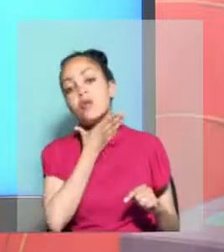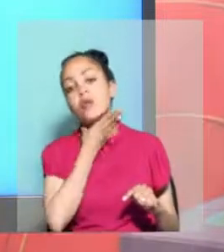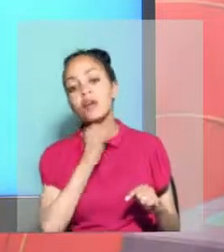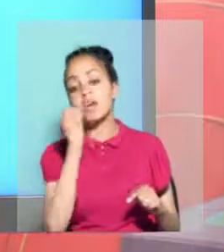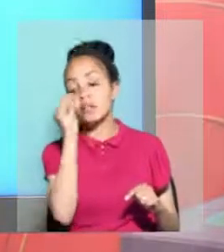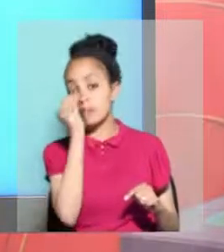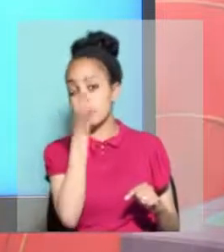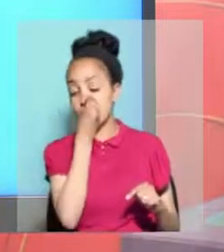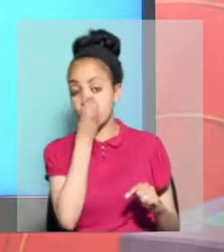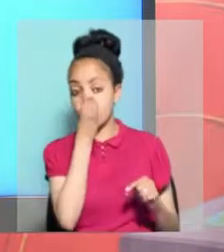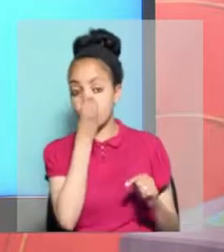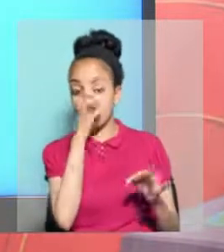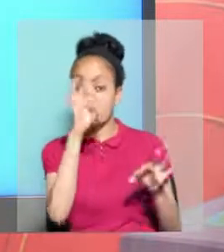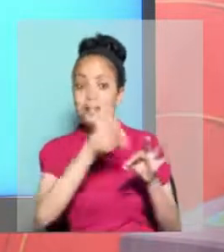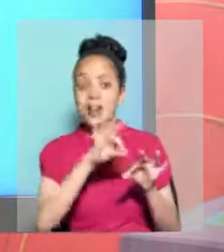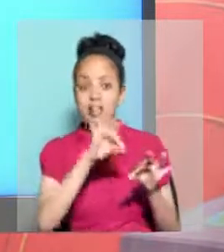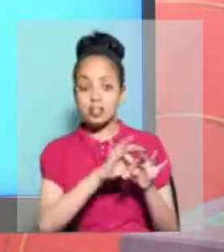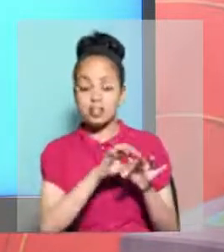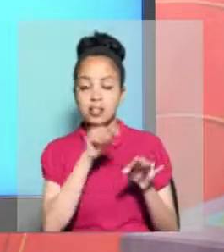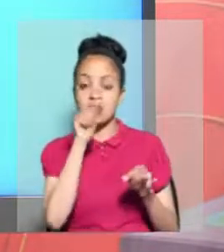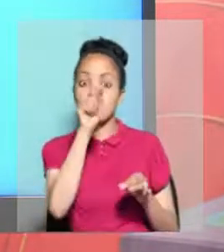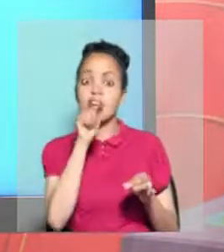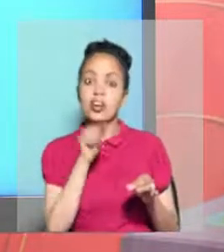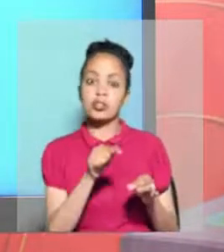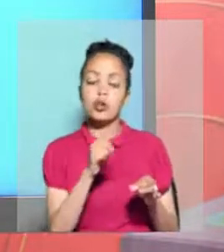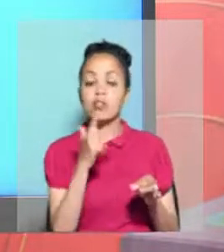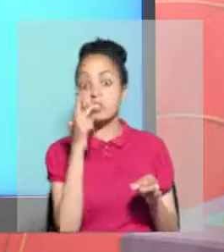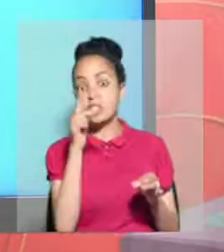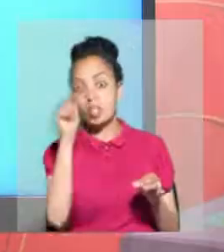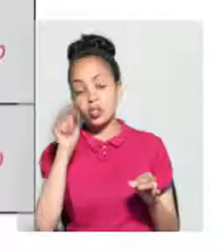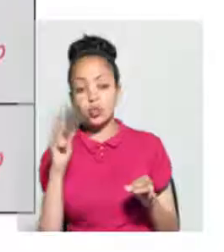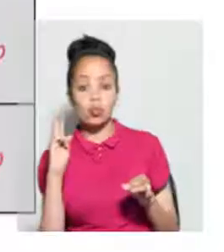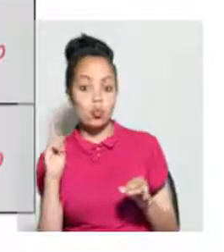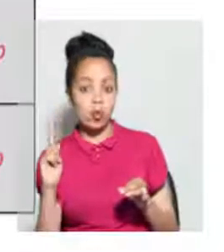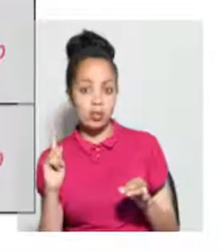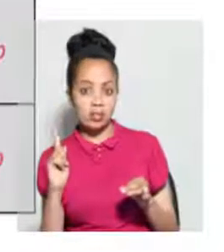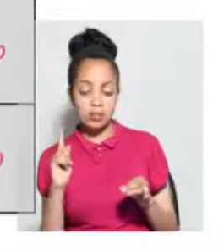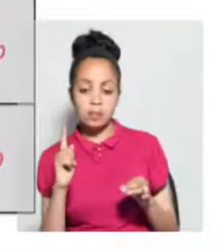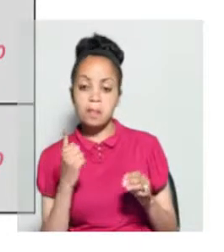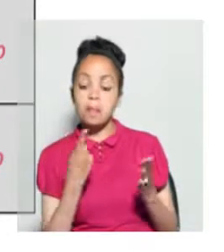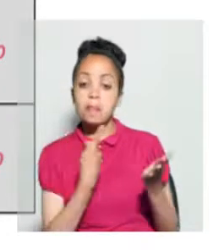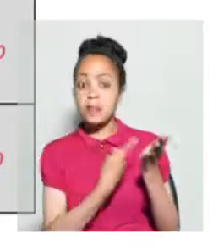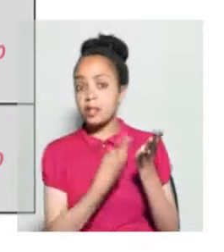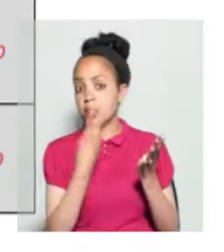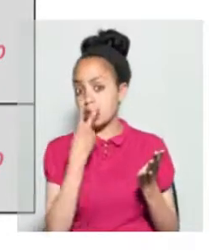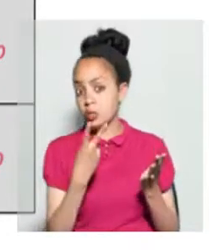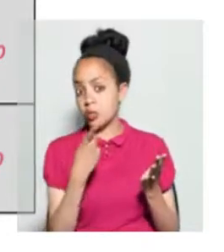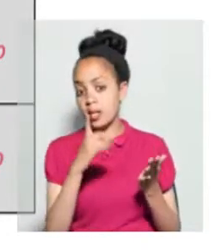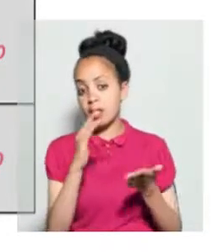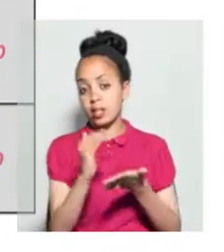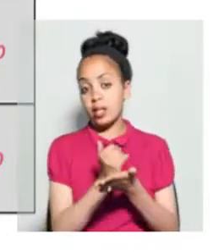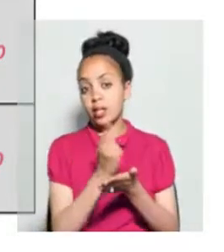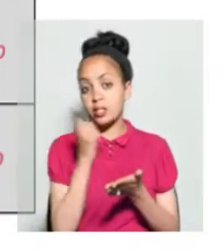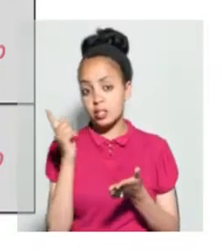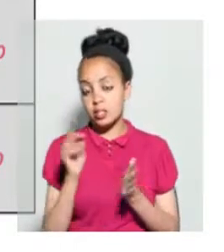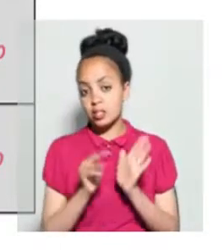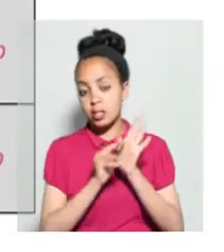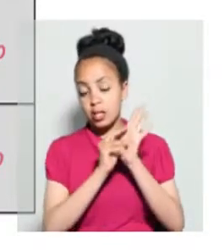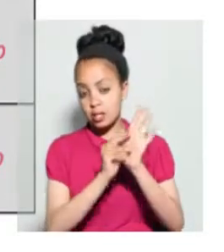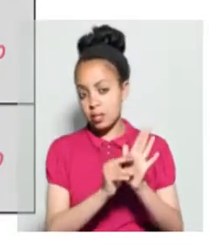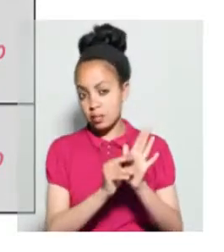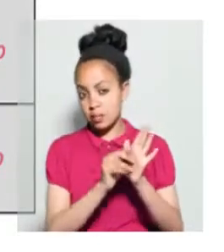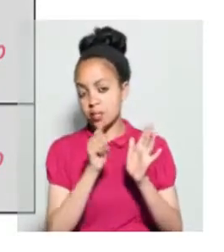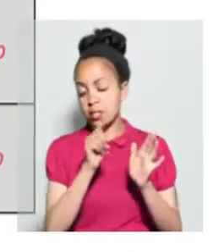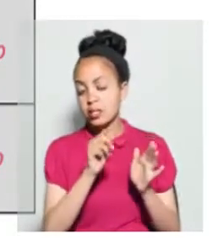flower plants with a phenotypic ratio of 3:1. Here, he takes this one. There